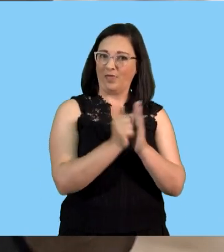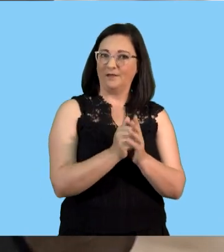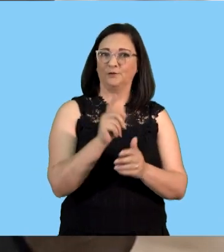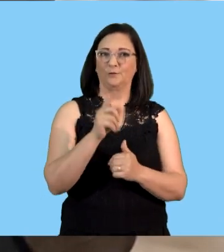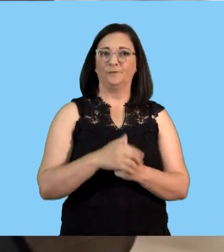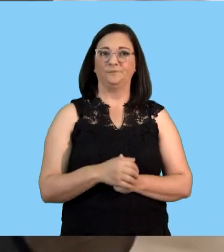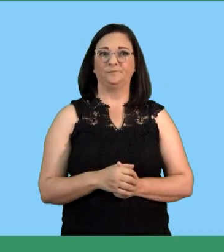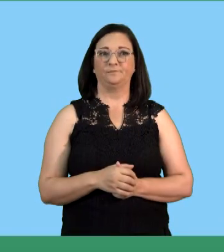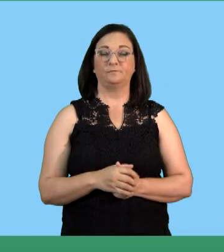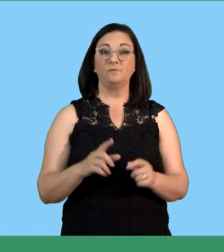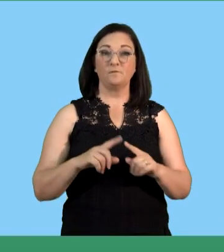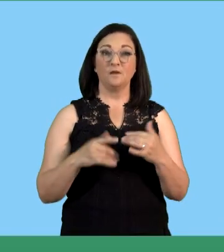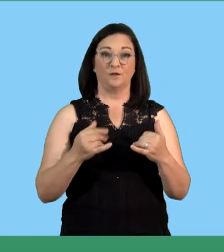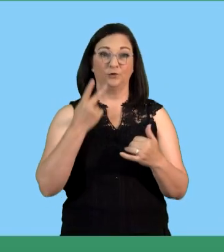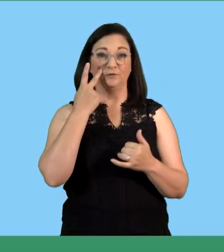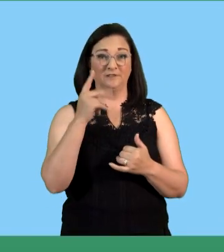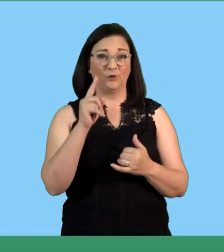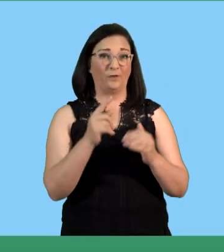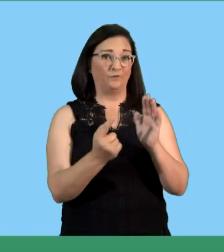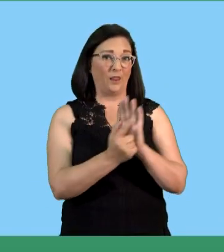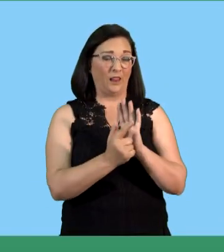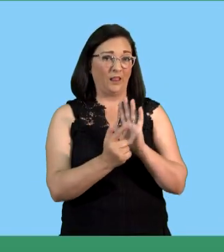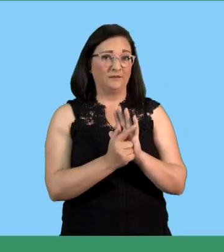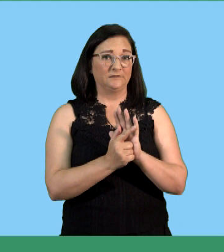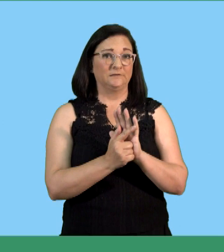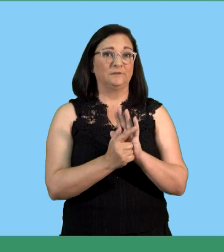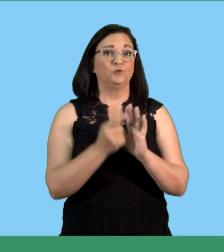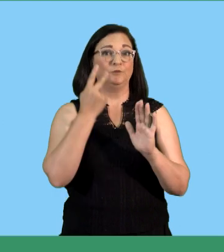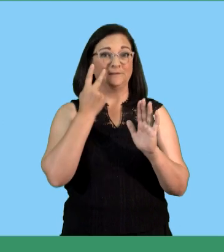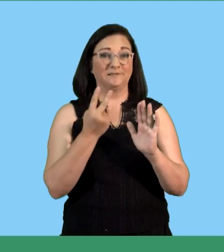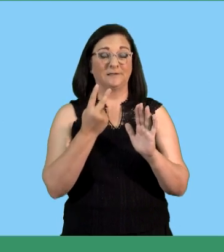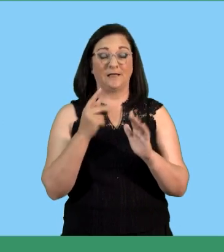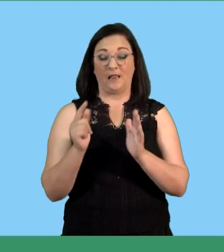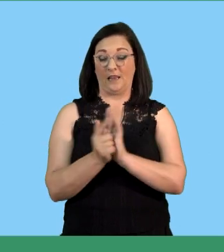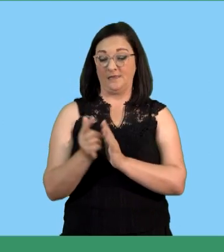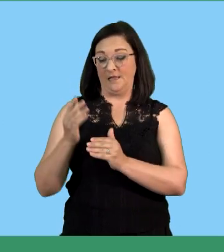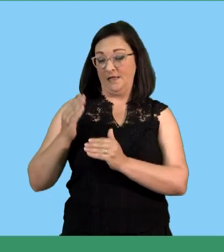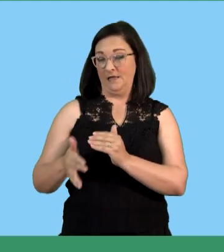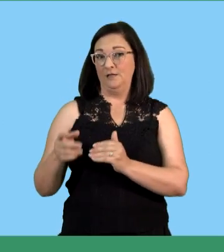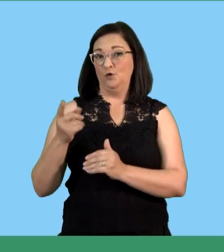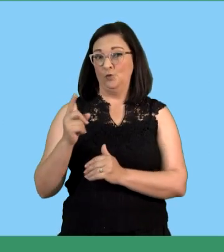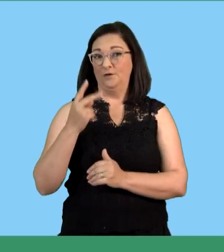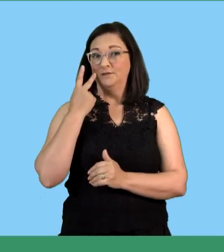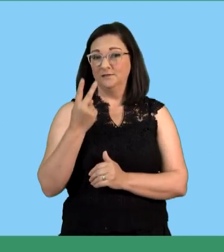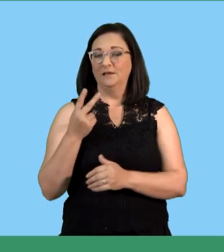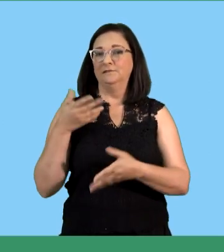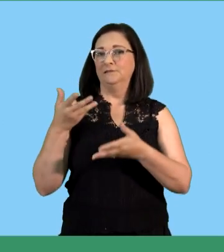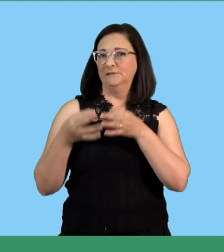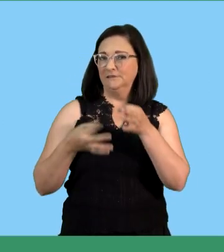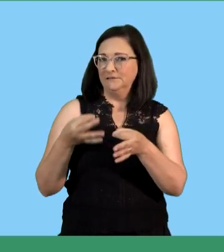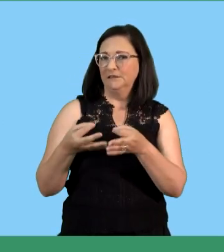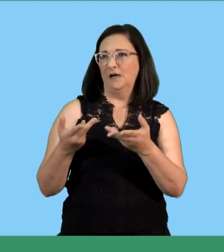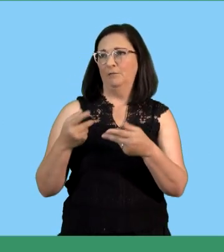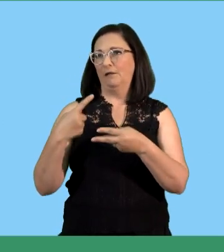this lesson, or based on the above legislation, at the end of the lesson, you should be able to outline or describe